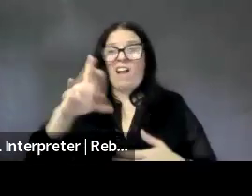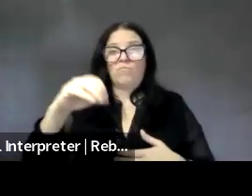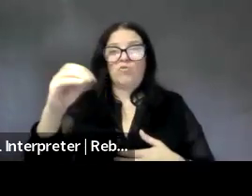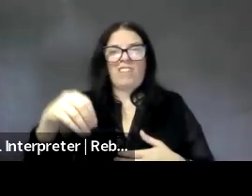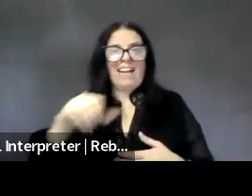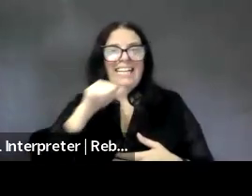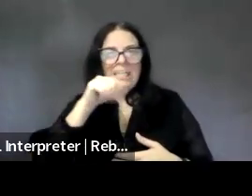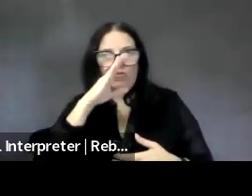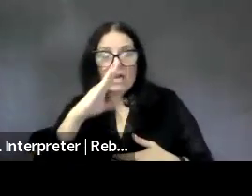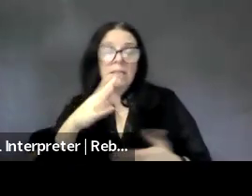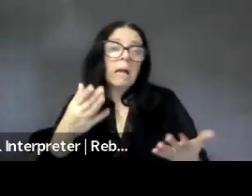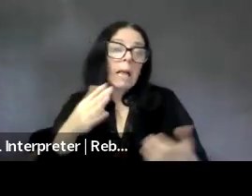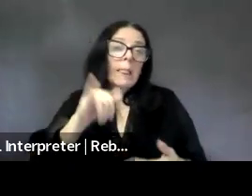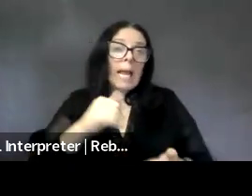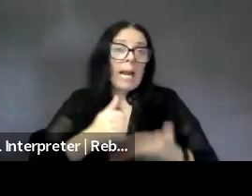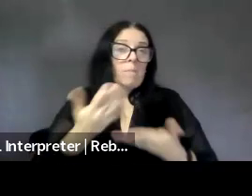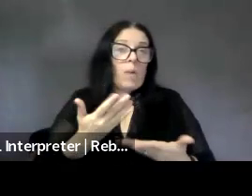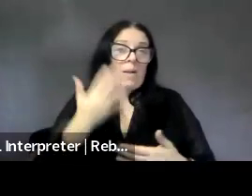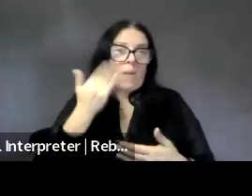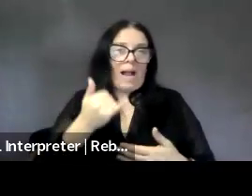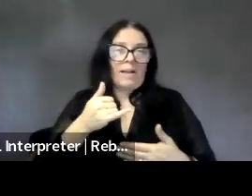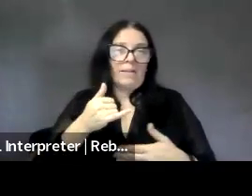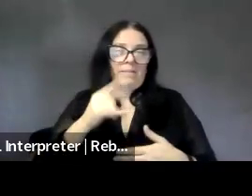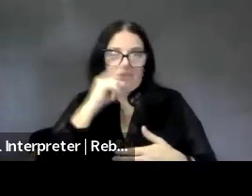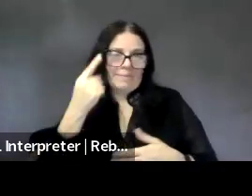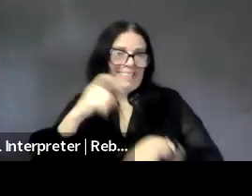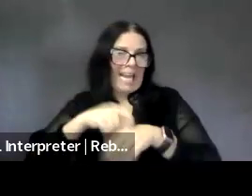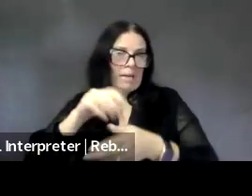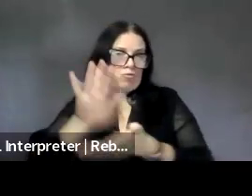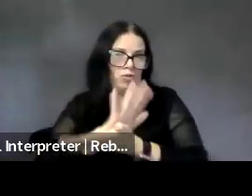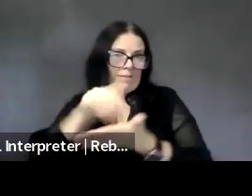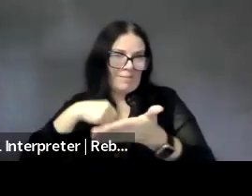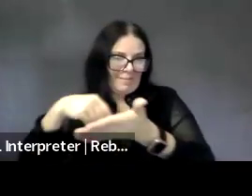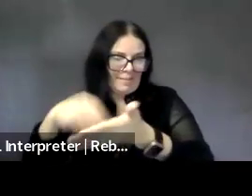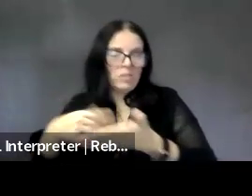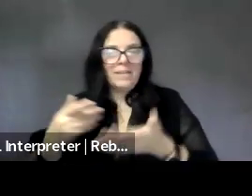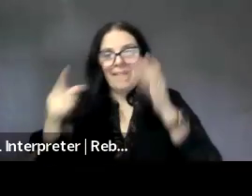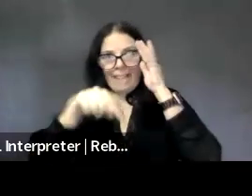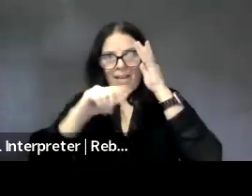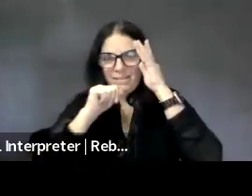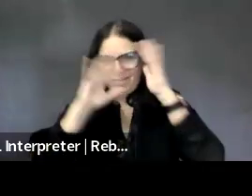having to do timesheets, which they don't like. So it gives you an option to